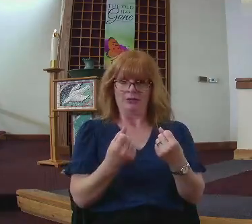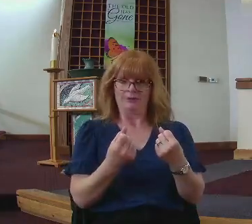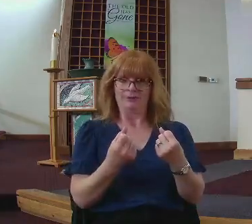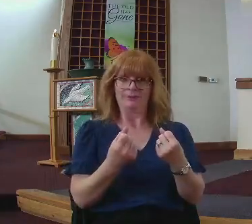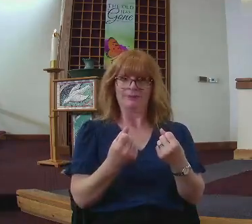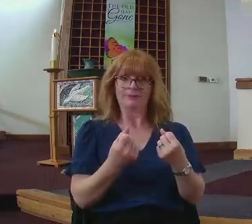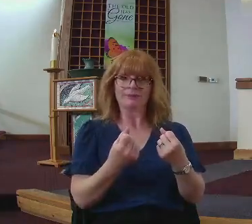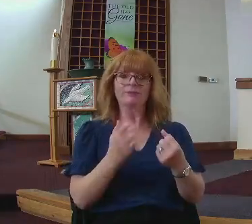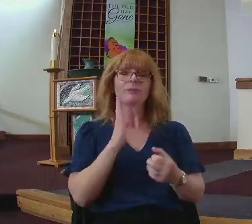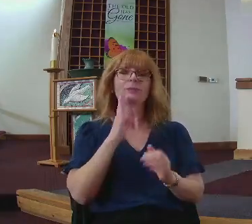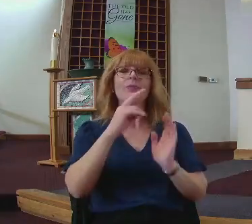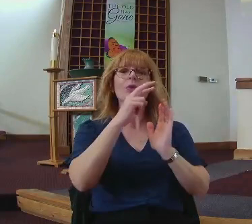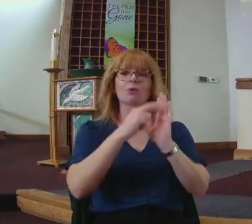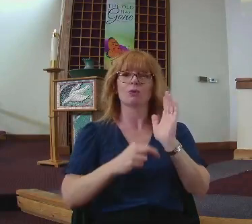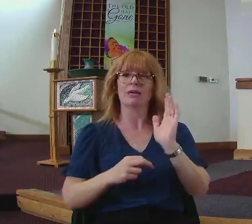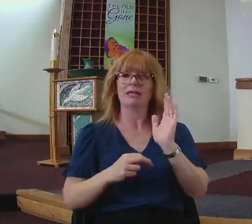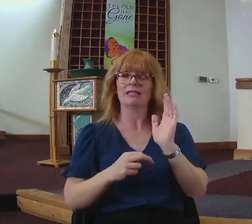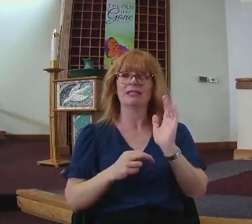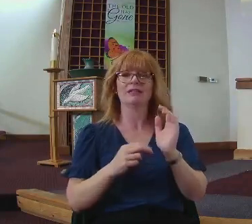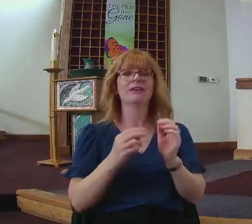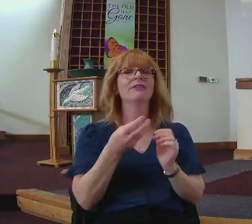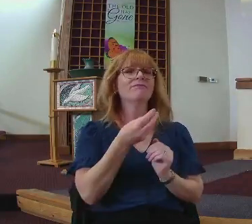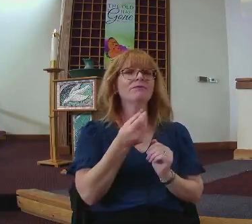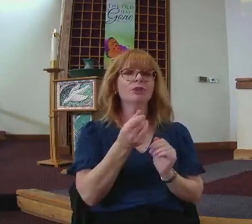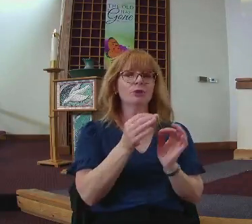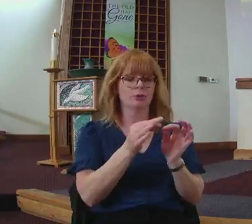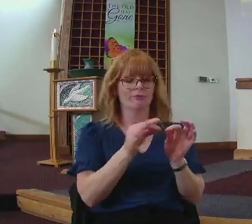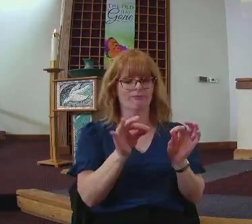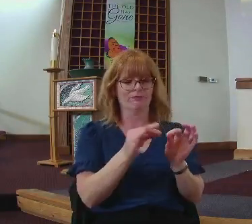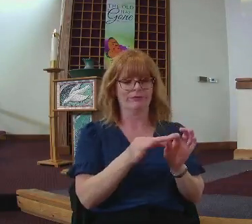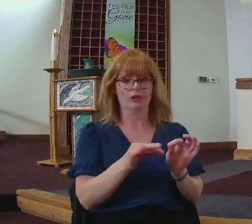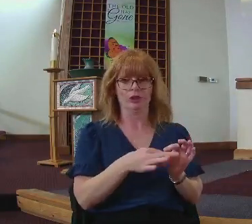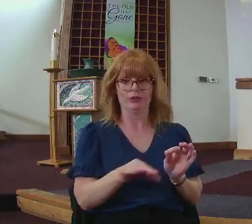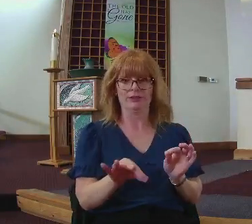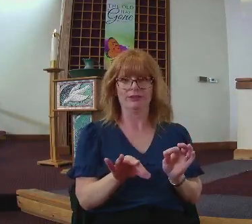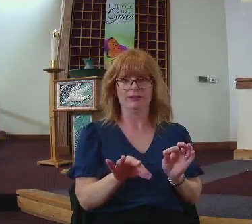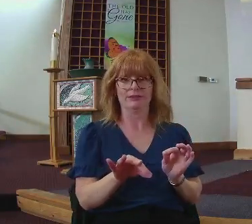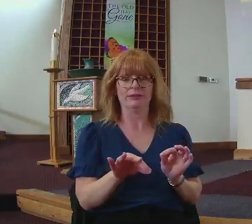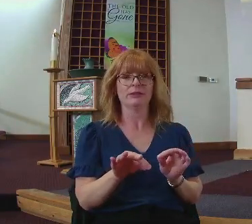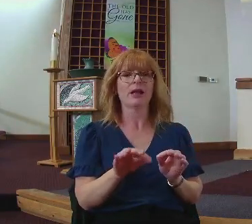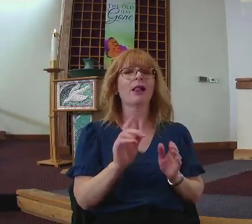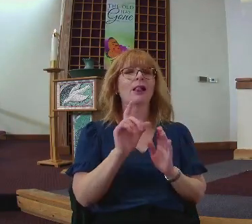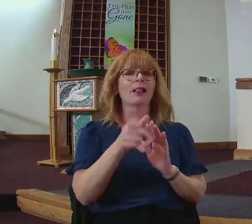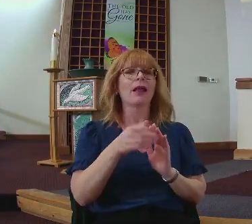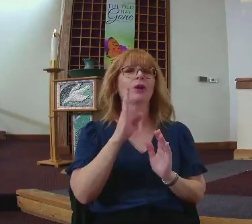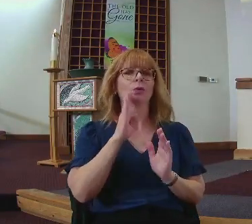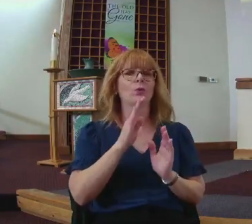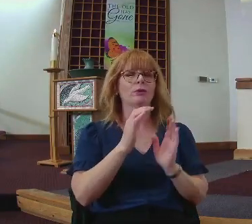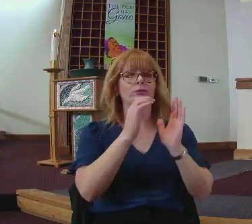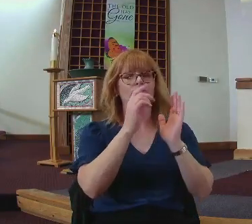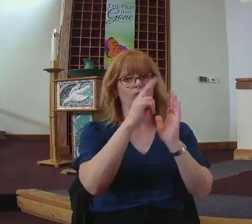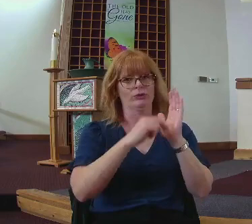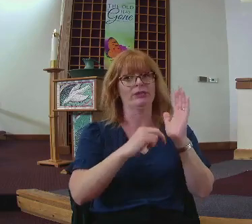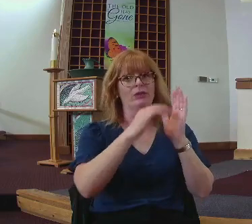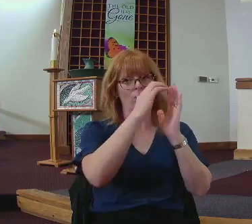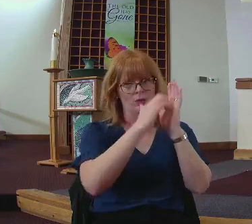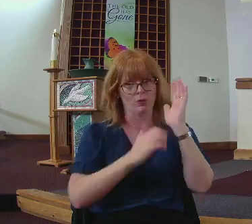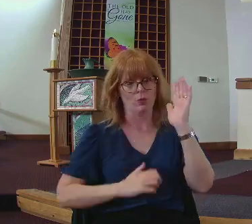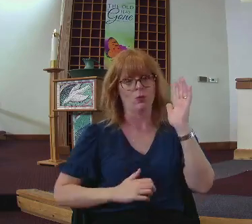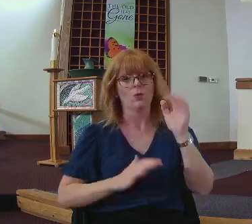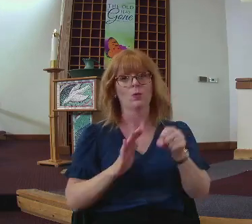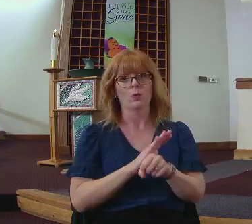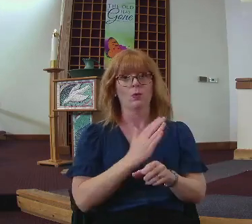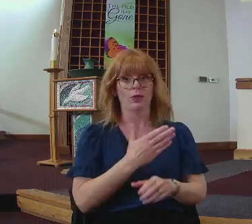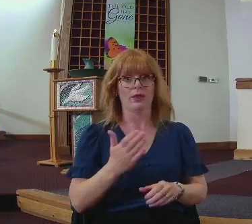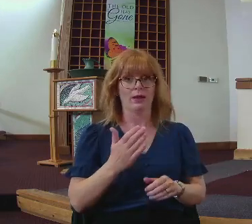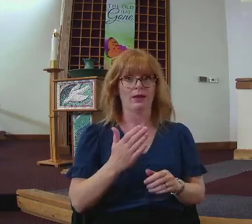you just a couple of verses from what we'll hear later this morning. But it